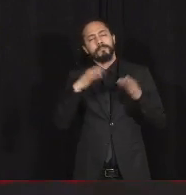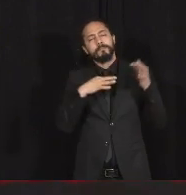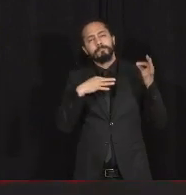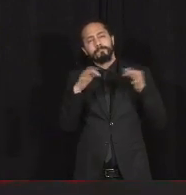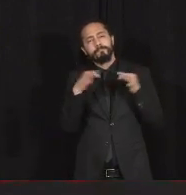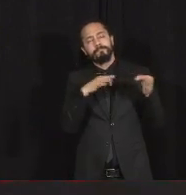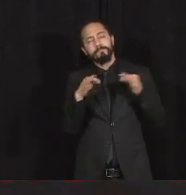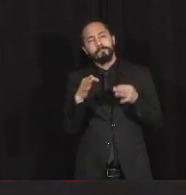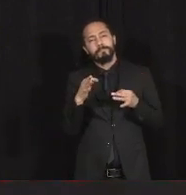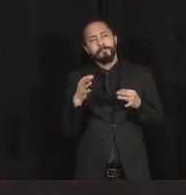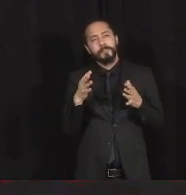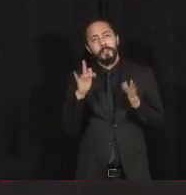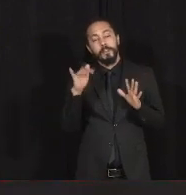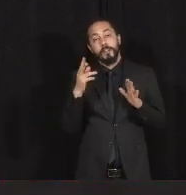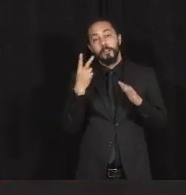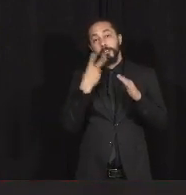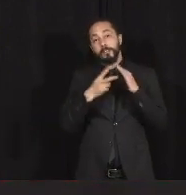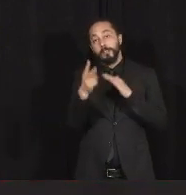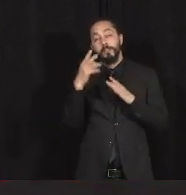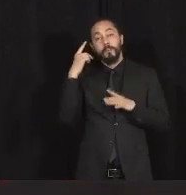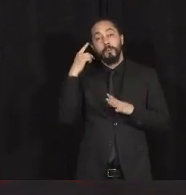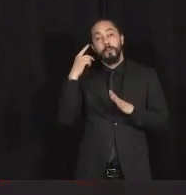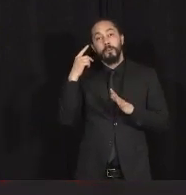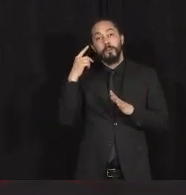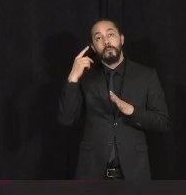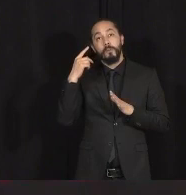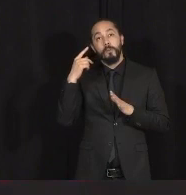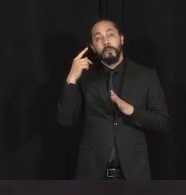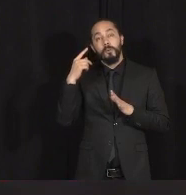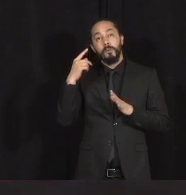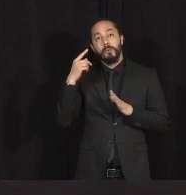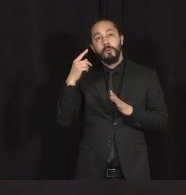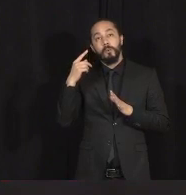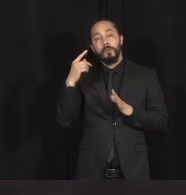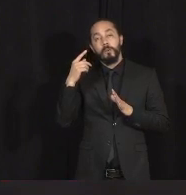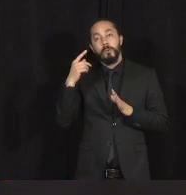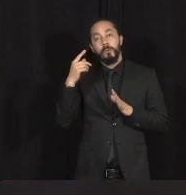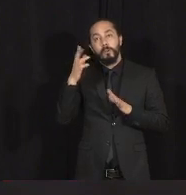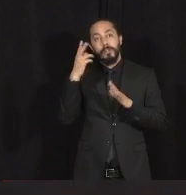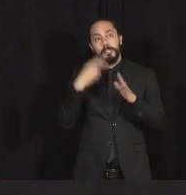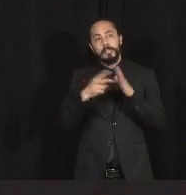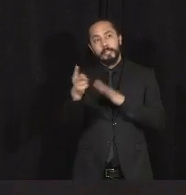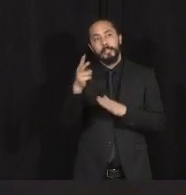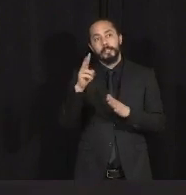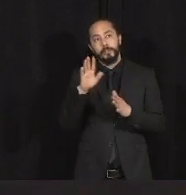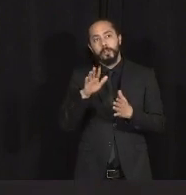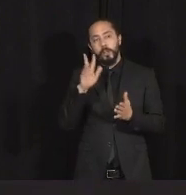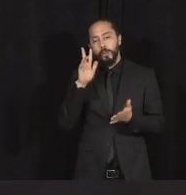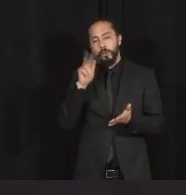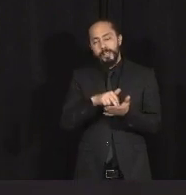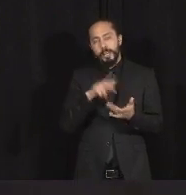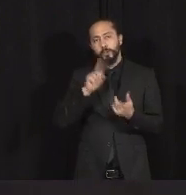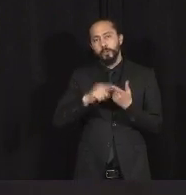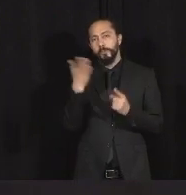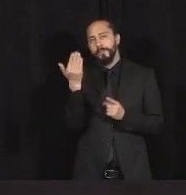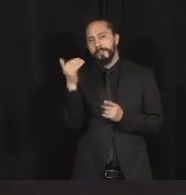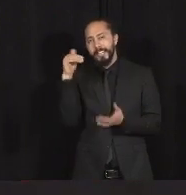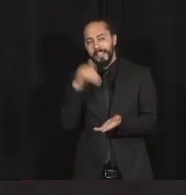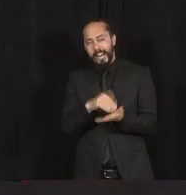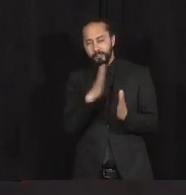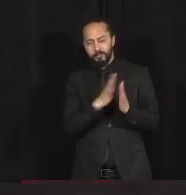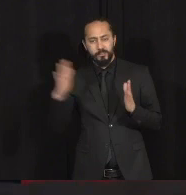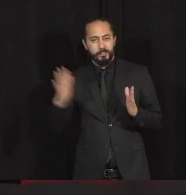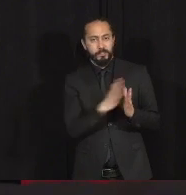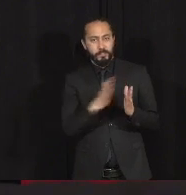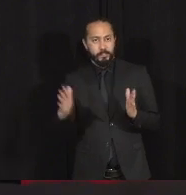projections for deaths, 3,000 to 15,000, in a little bit more detail. Obviously, you acknowledge that this is a pretty wide range, but I think that's